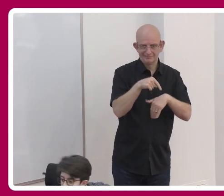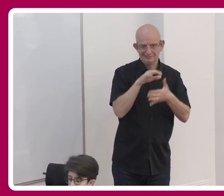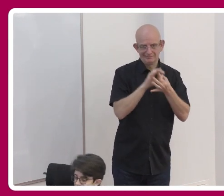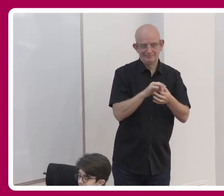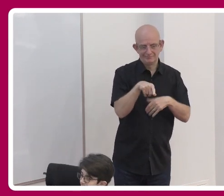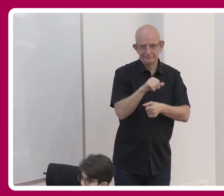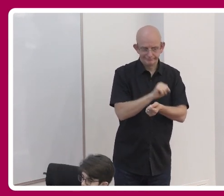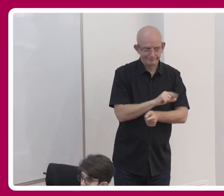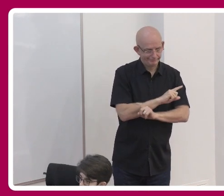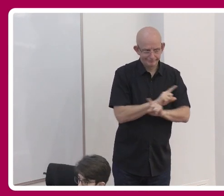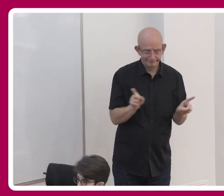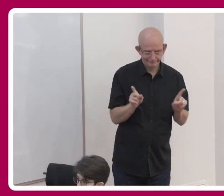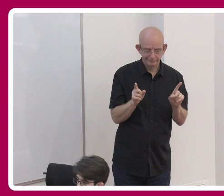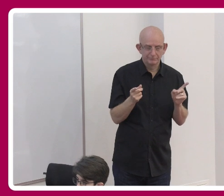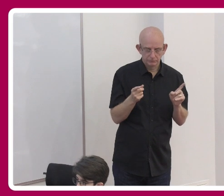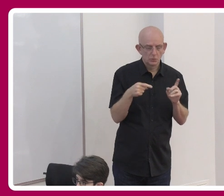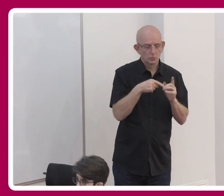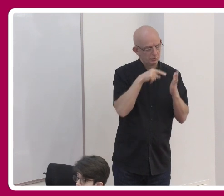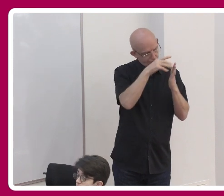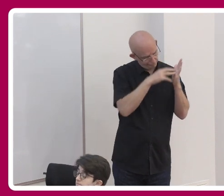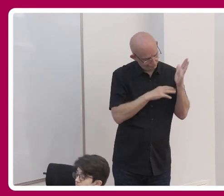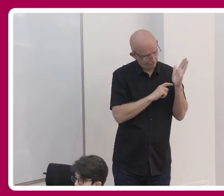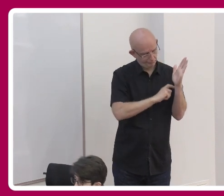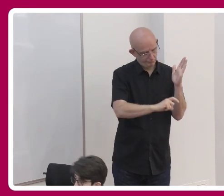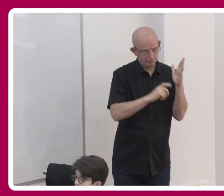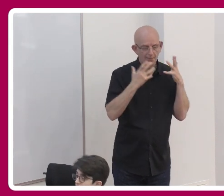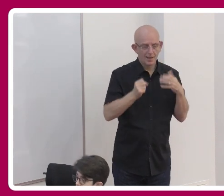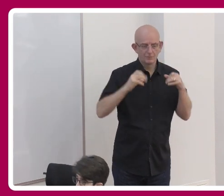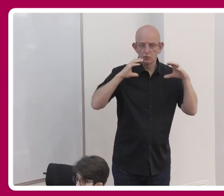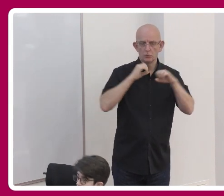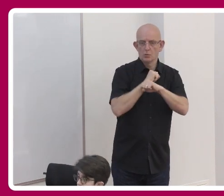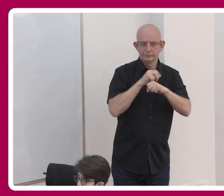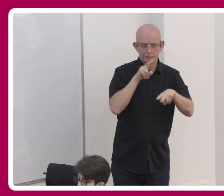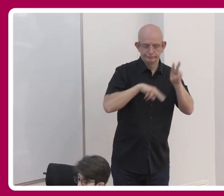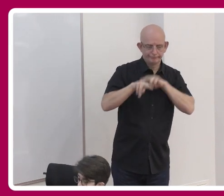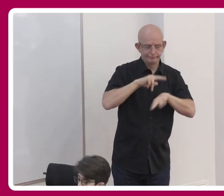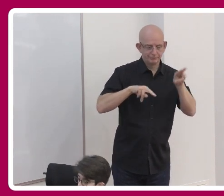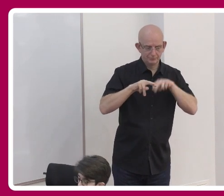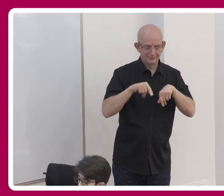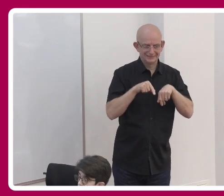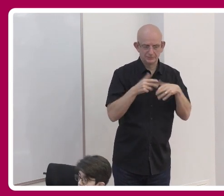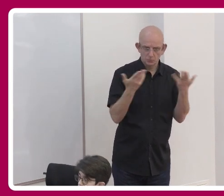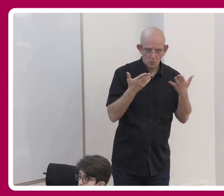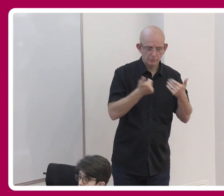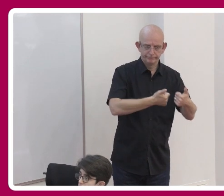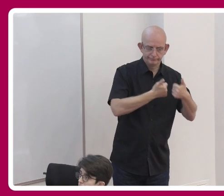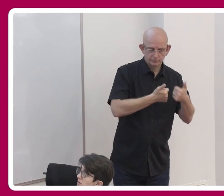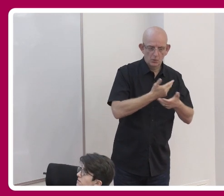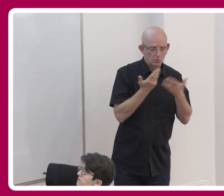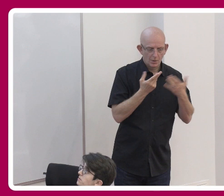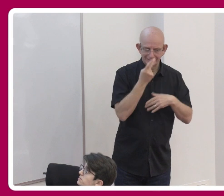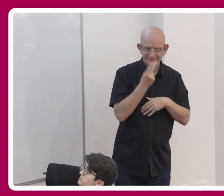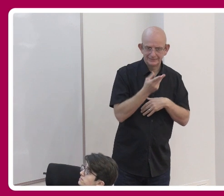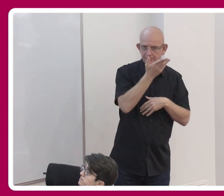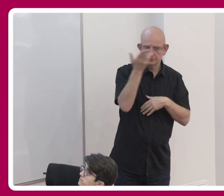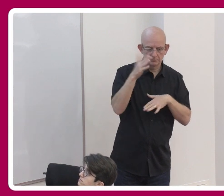different government agencies to be involved and to take responsibility for ending chaining. So